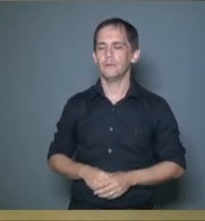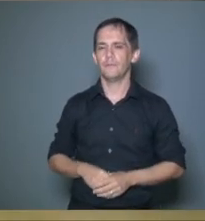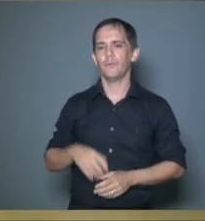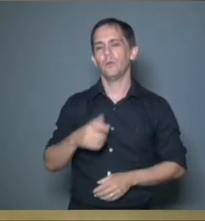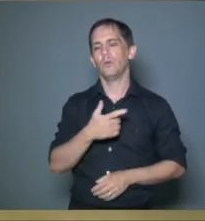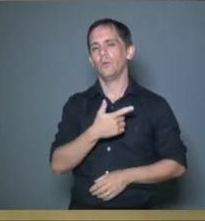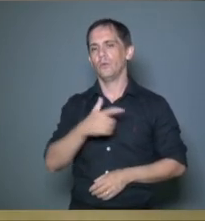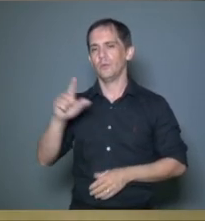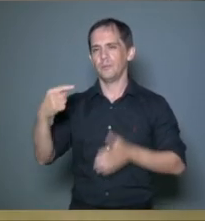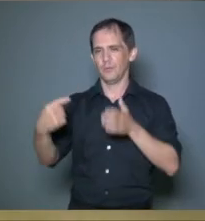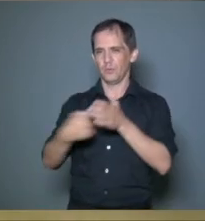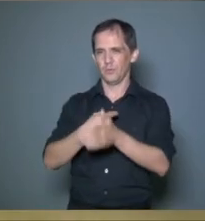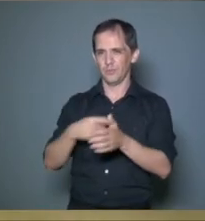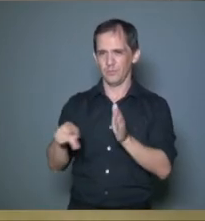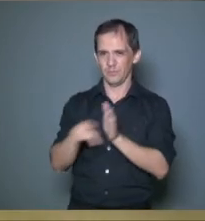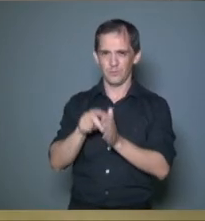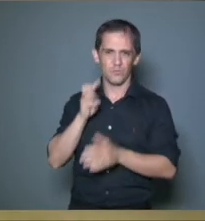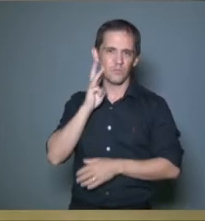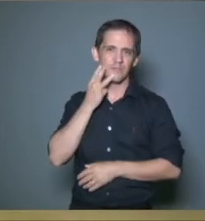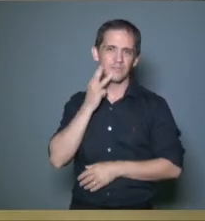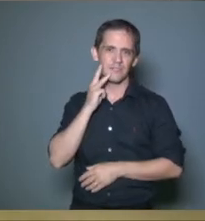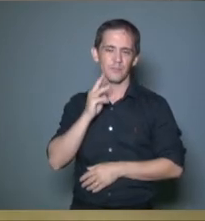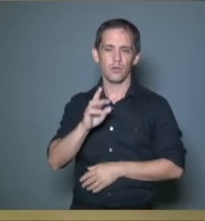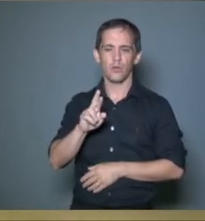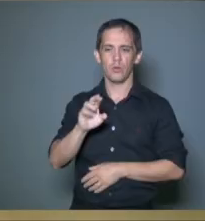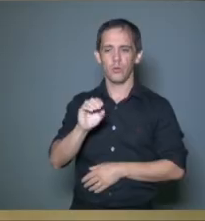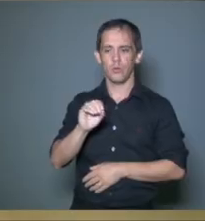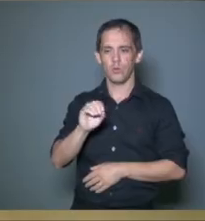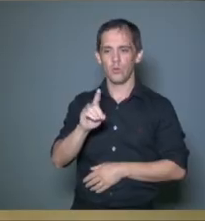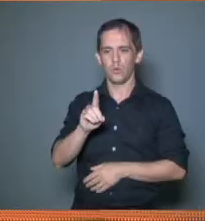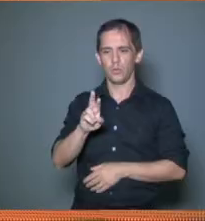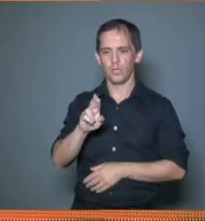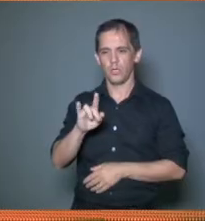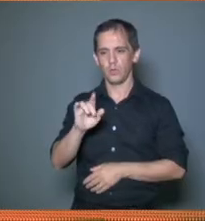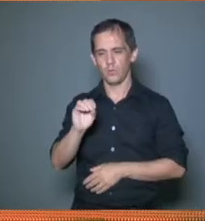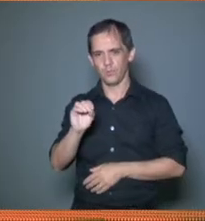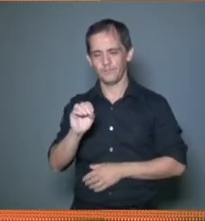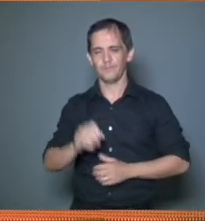you, Pavinato. One more question via WhatsApp from Rodrigo.